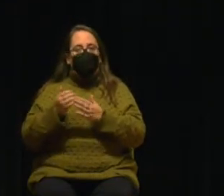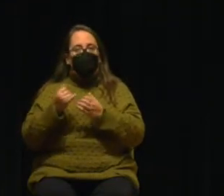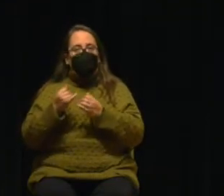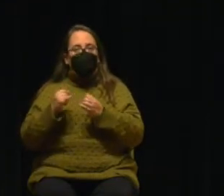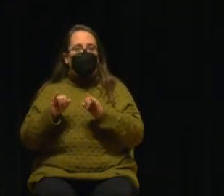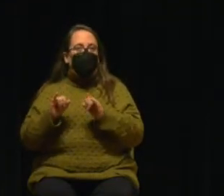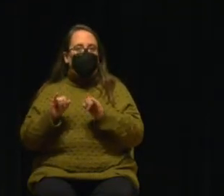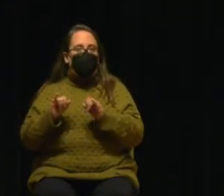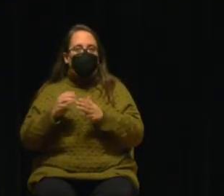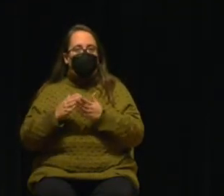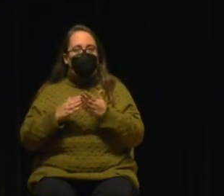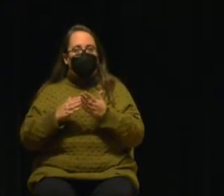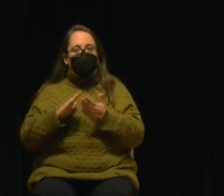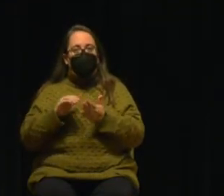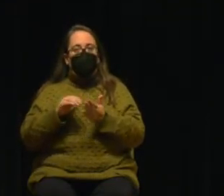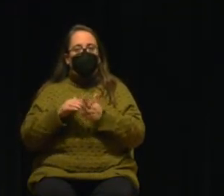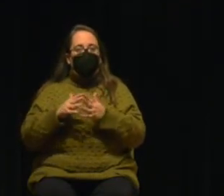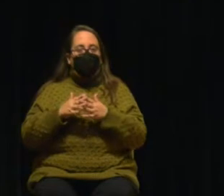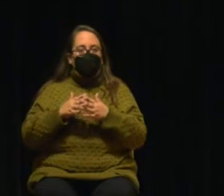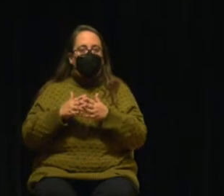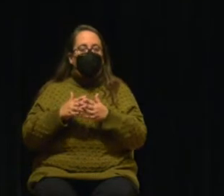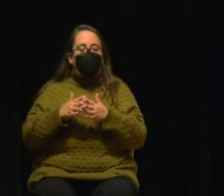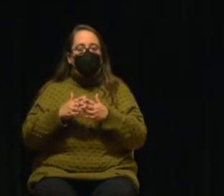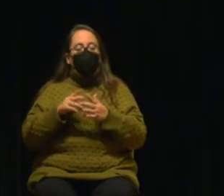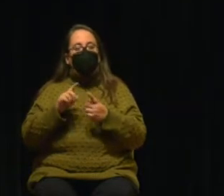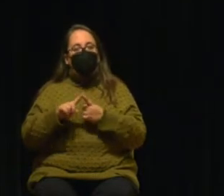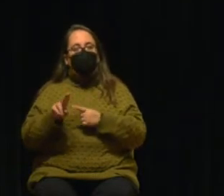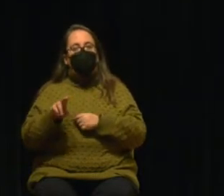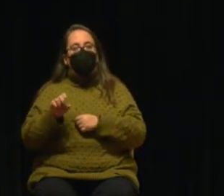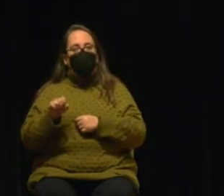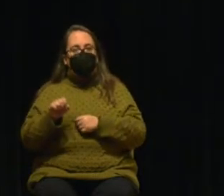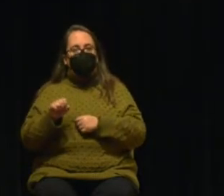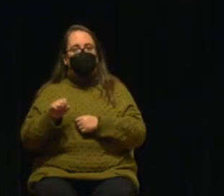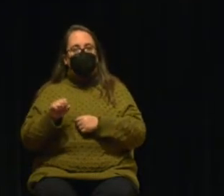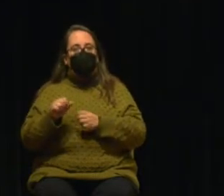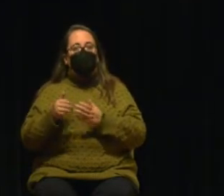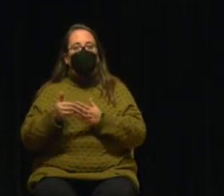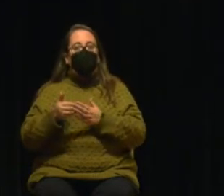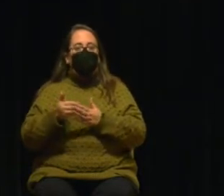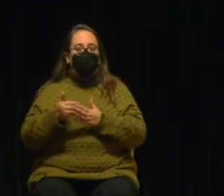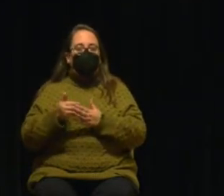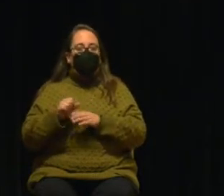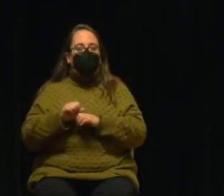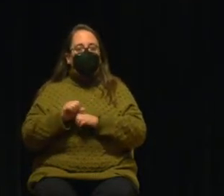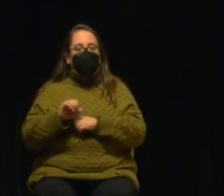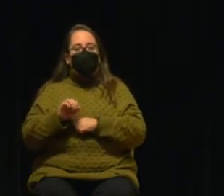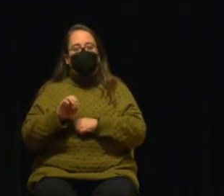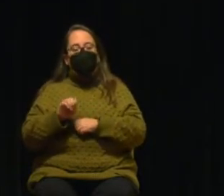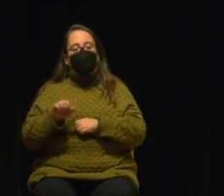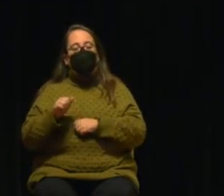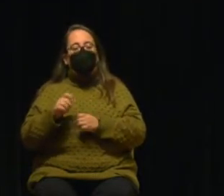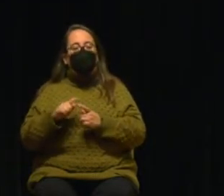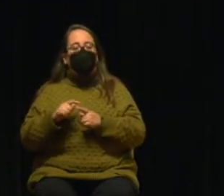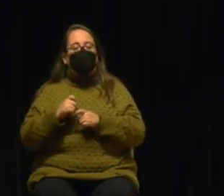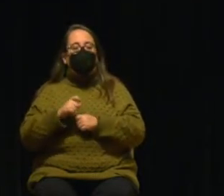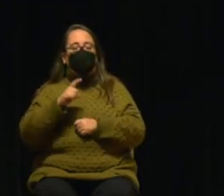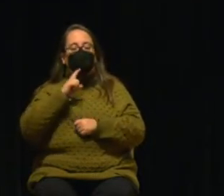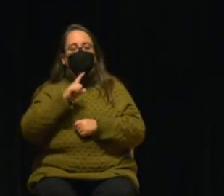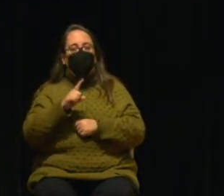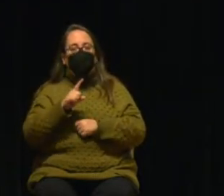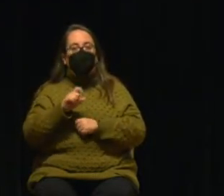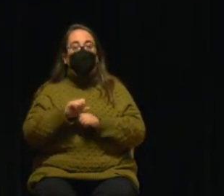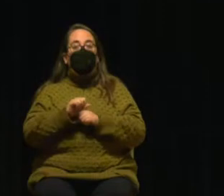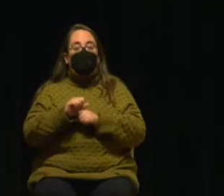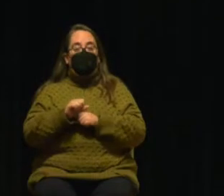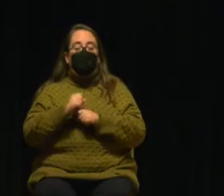of Central America and the Caribbean into the United States as new slave states. Others simply wanted to make sure that slavery